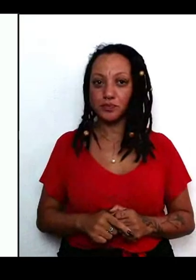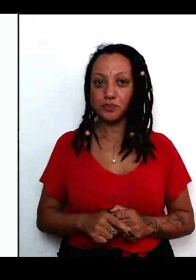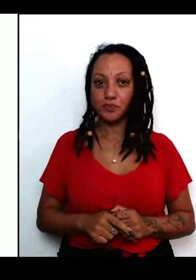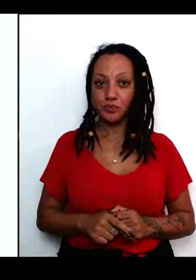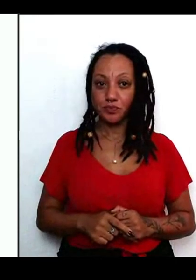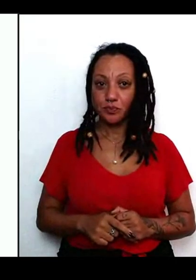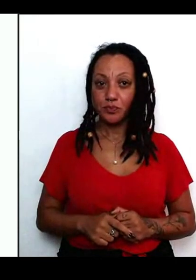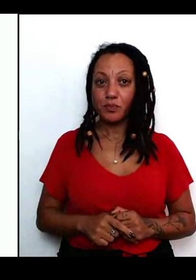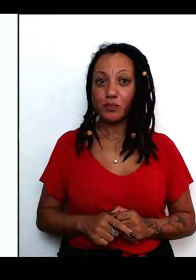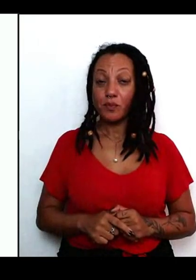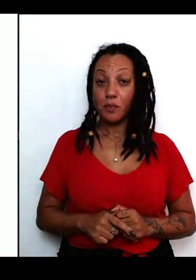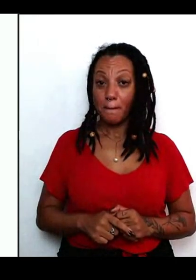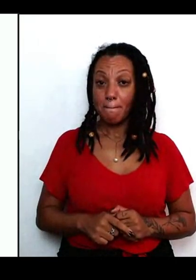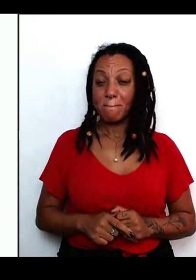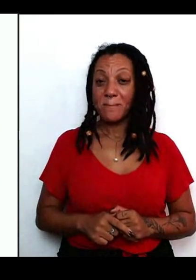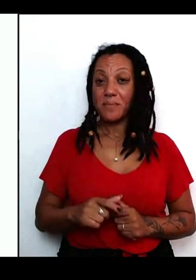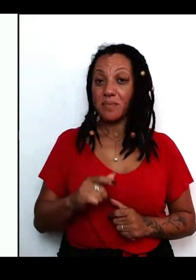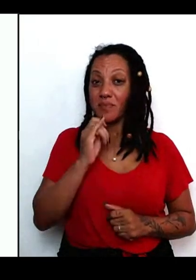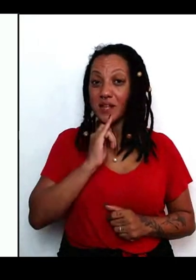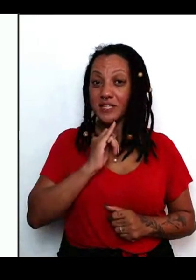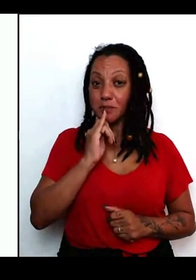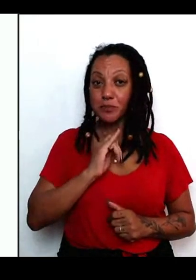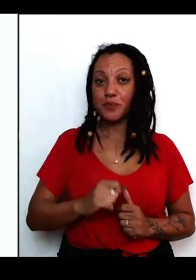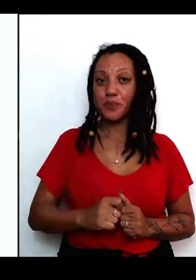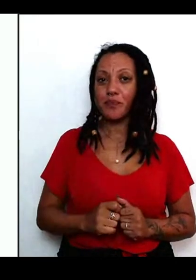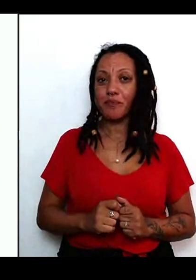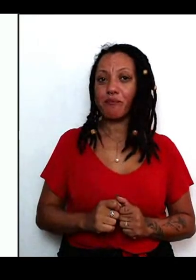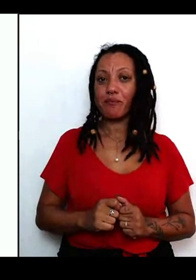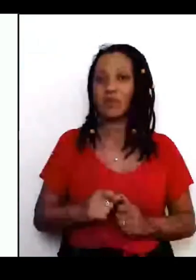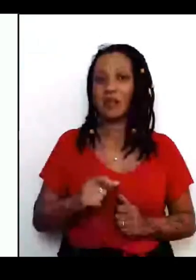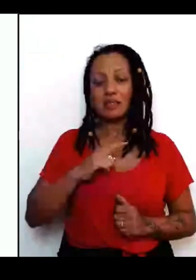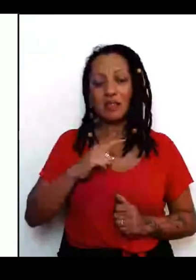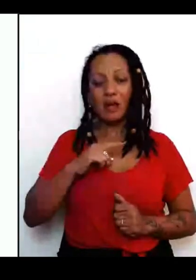transactional and more commonly exploitative